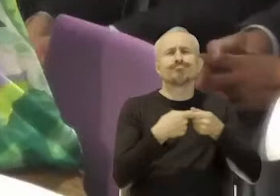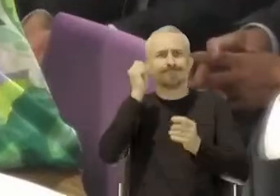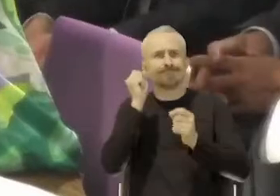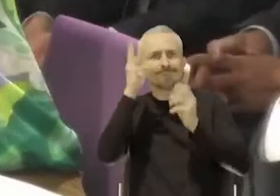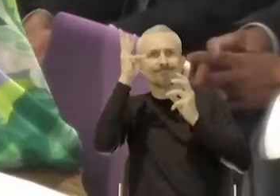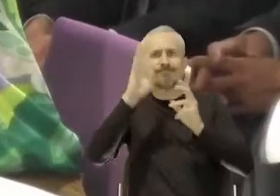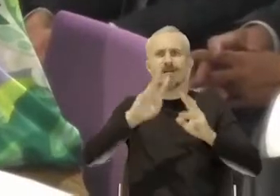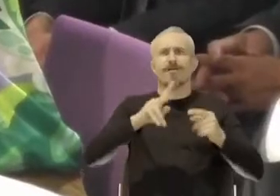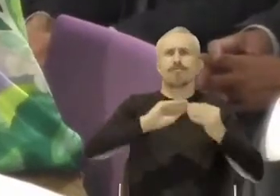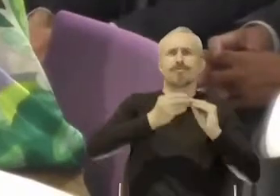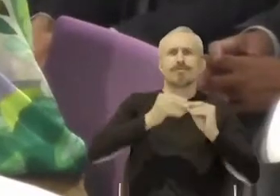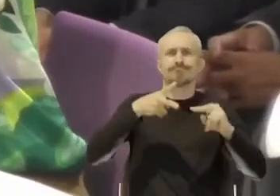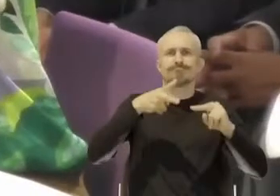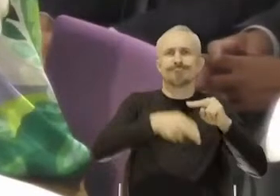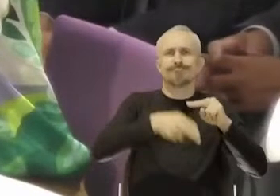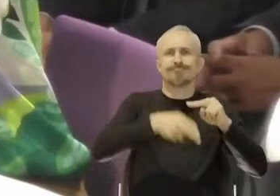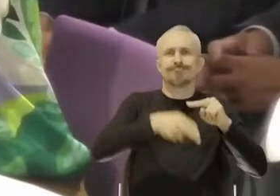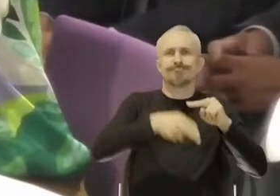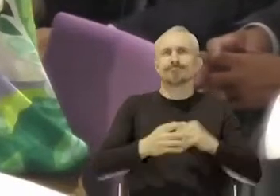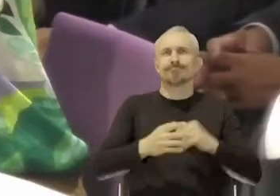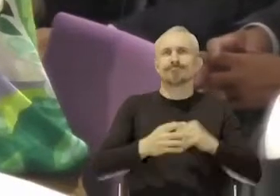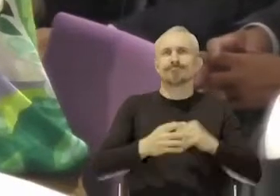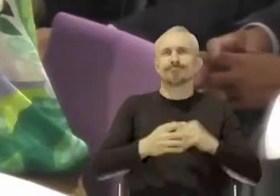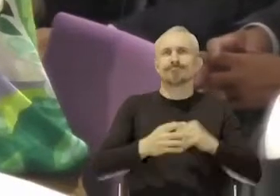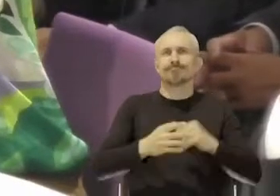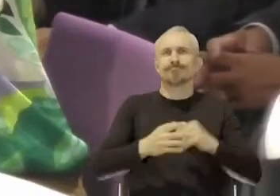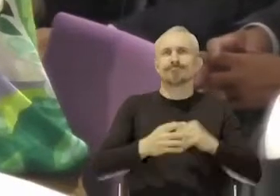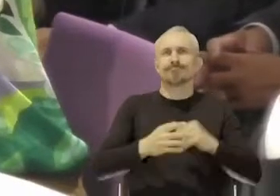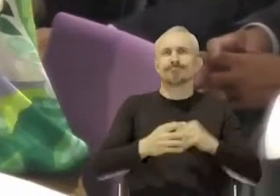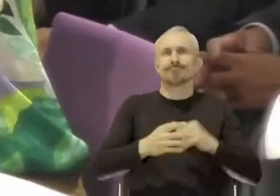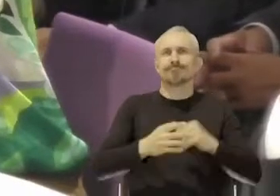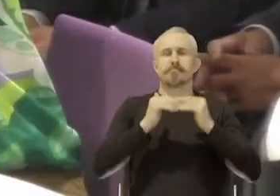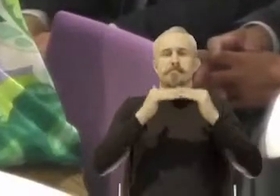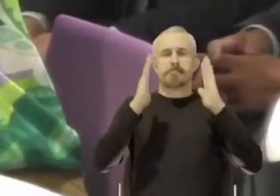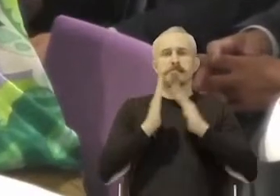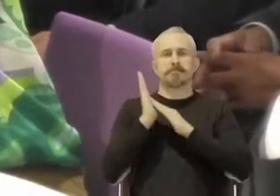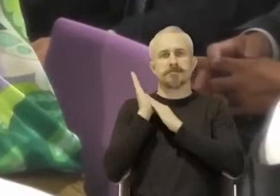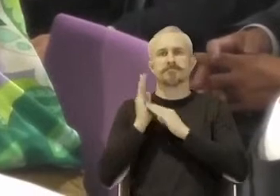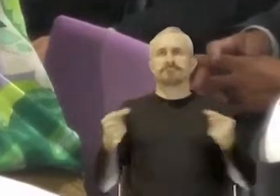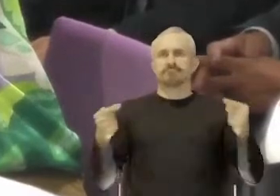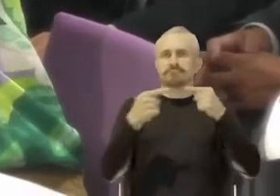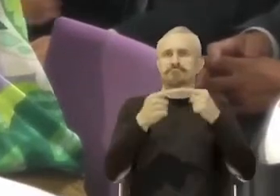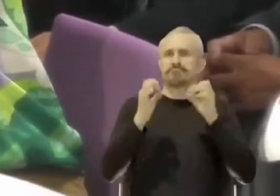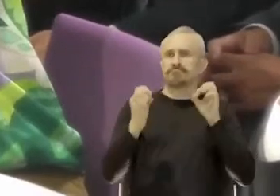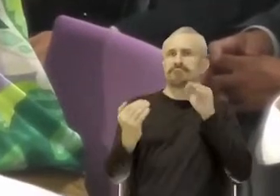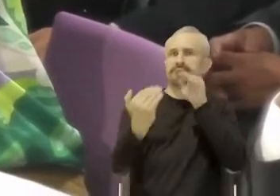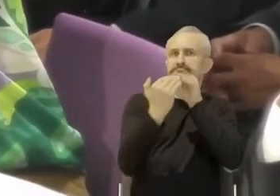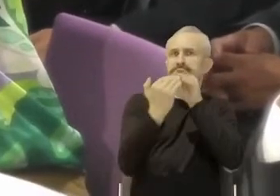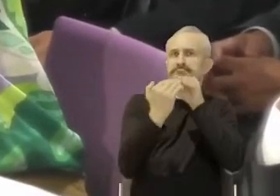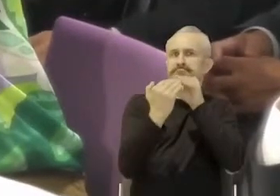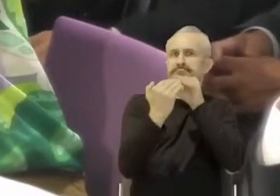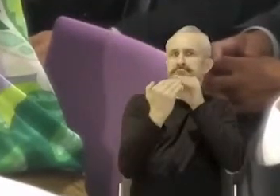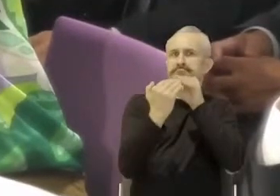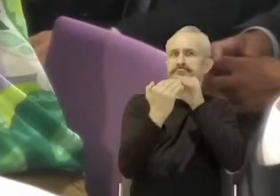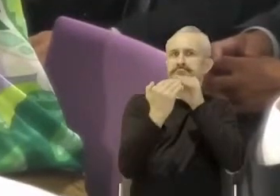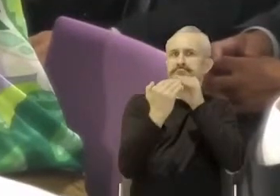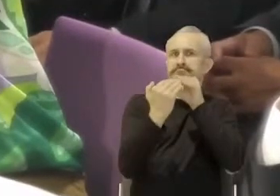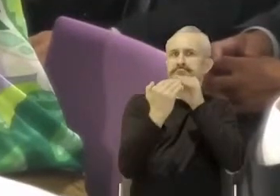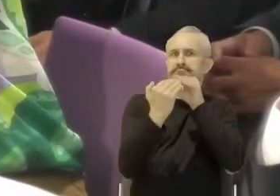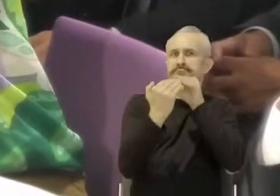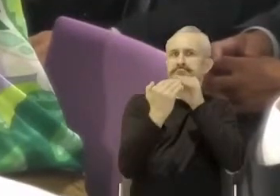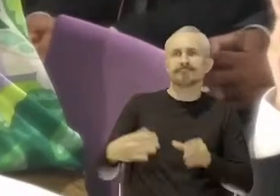up with many solutions regarding housing, so that the housing is really following the